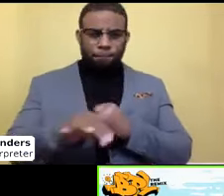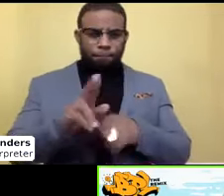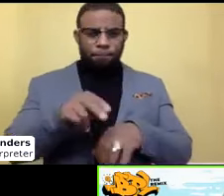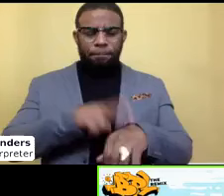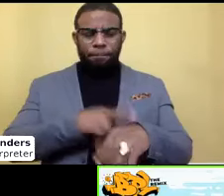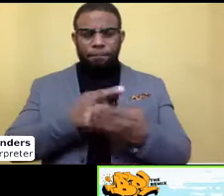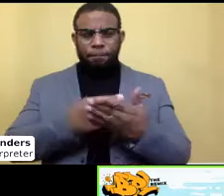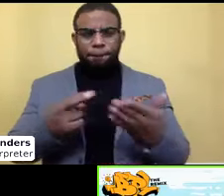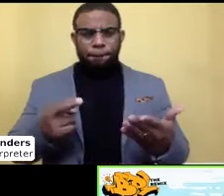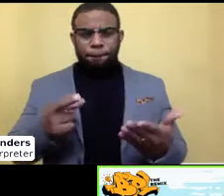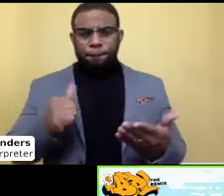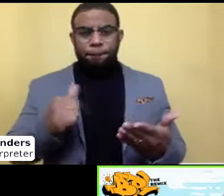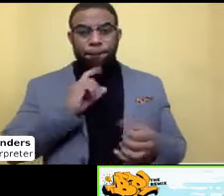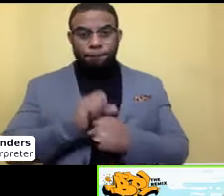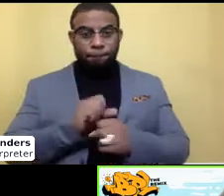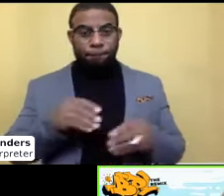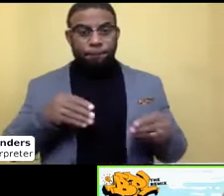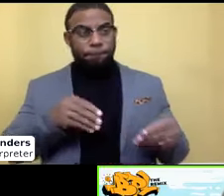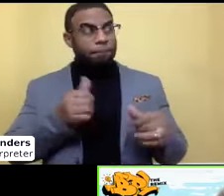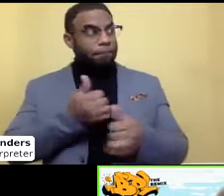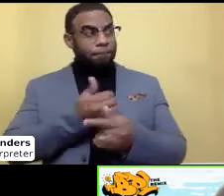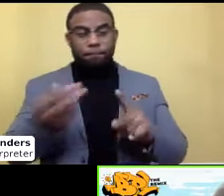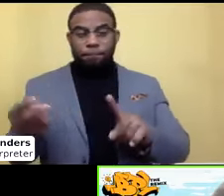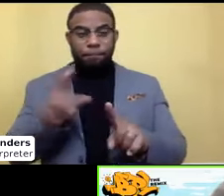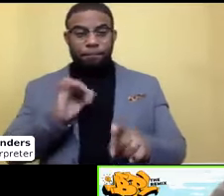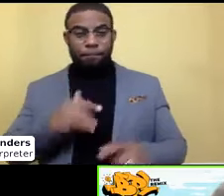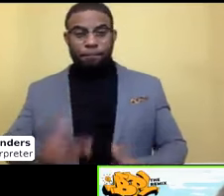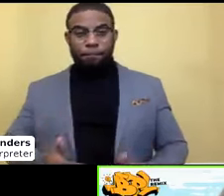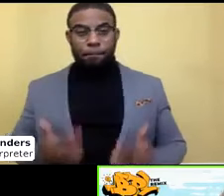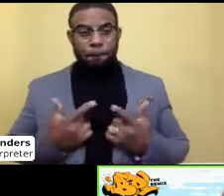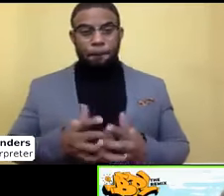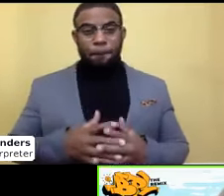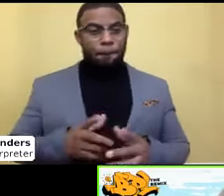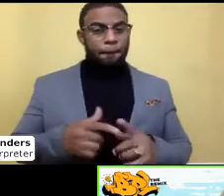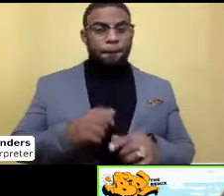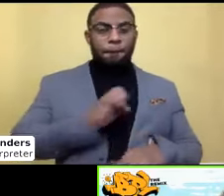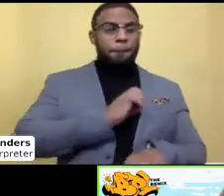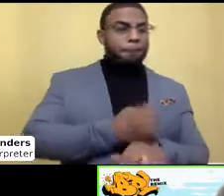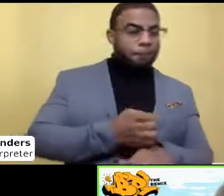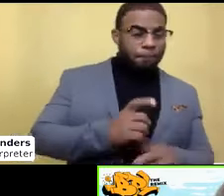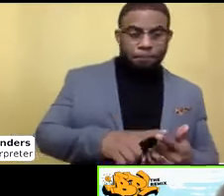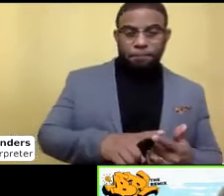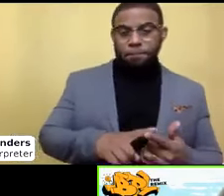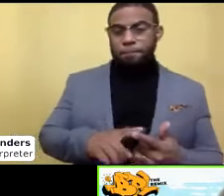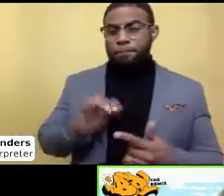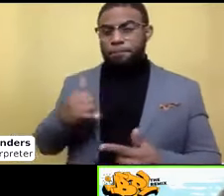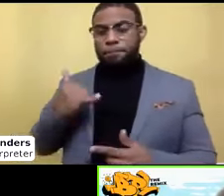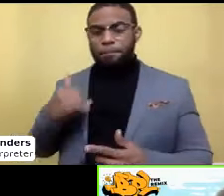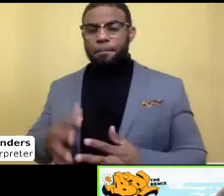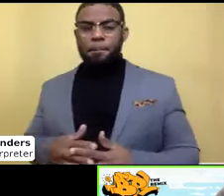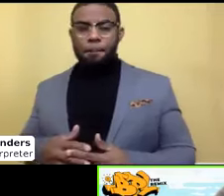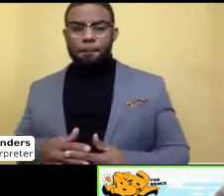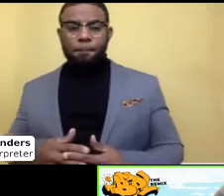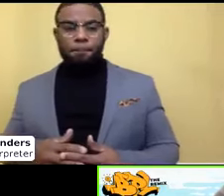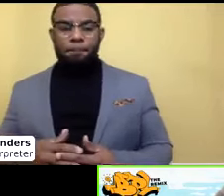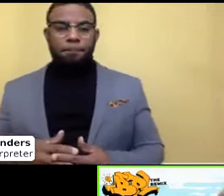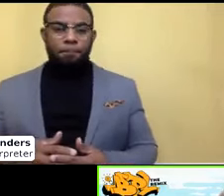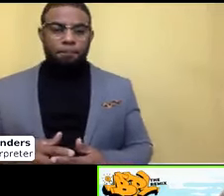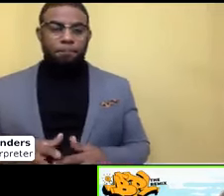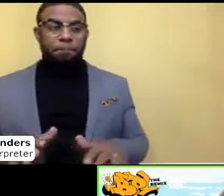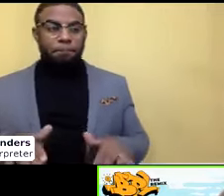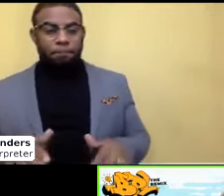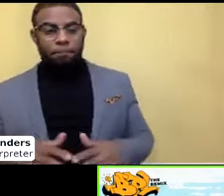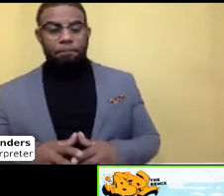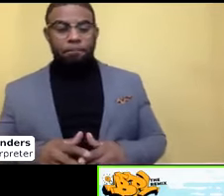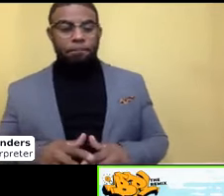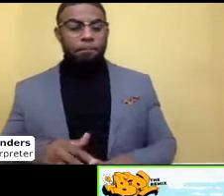natural resources that literally fuel every aspect of our lives, from energy to our phones. Yeah,